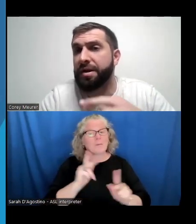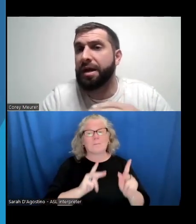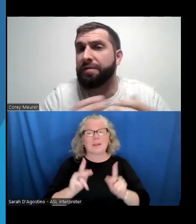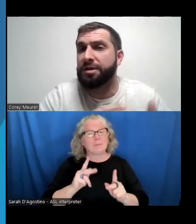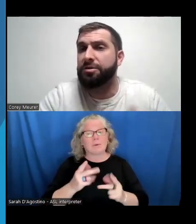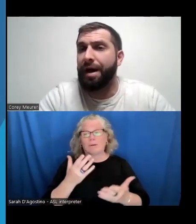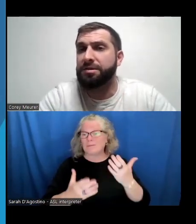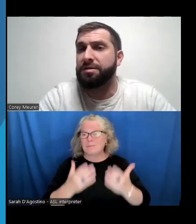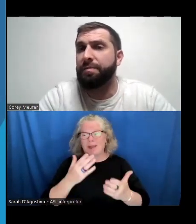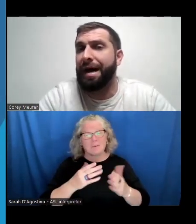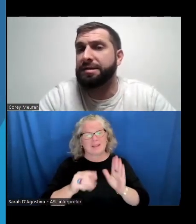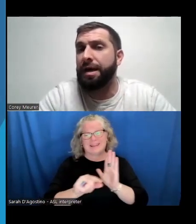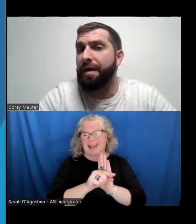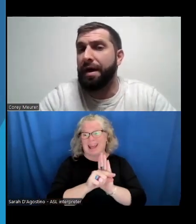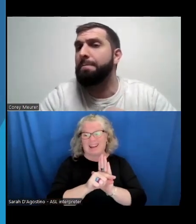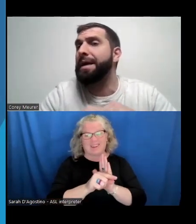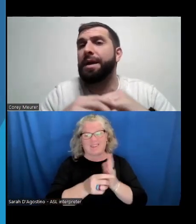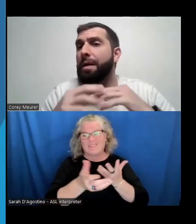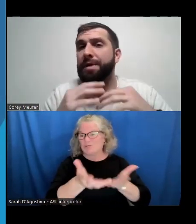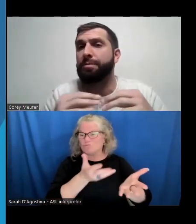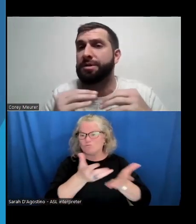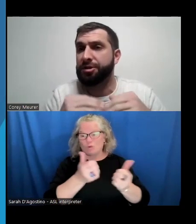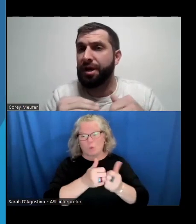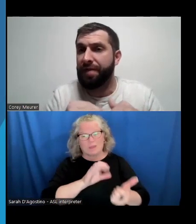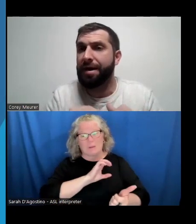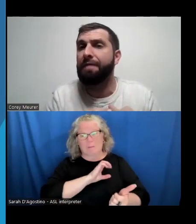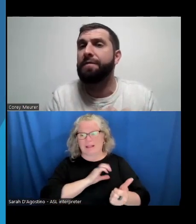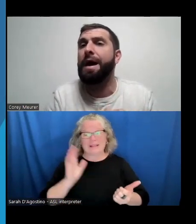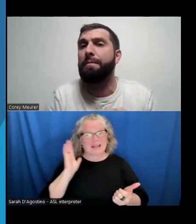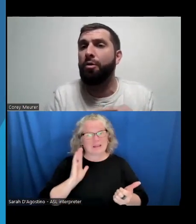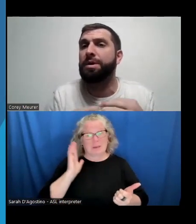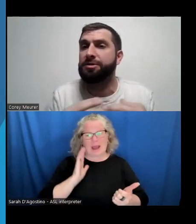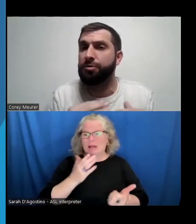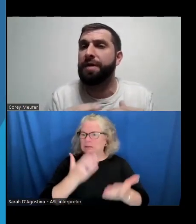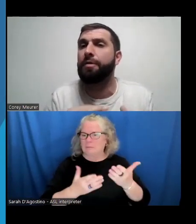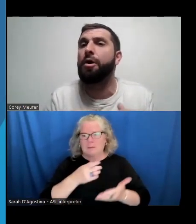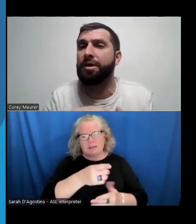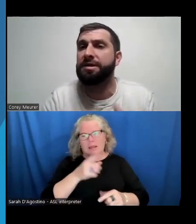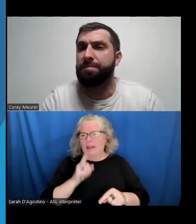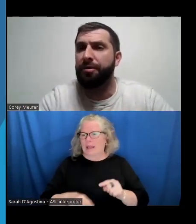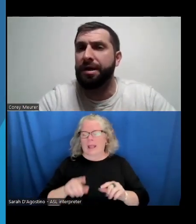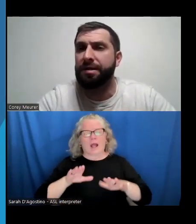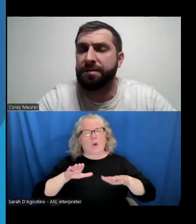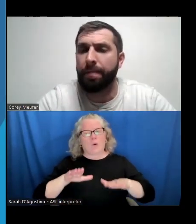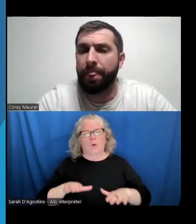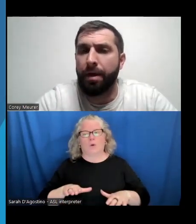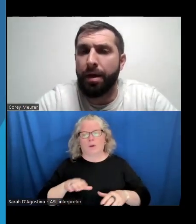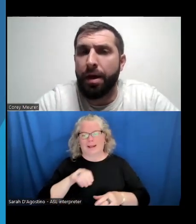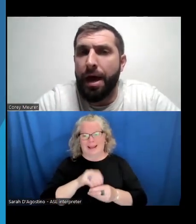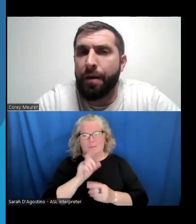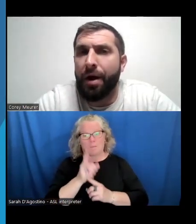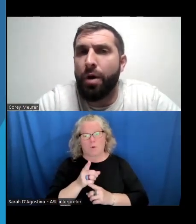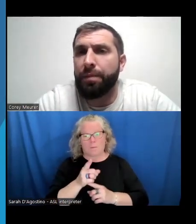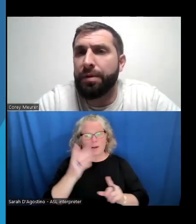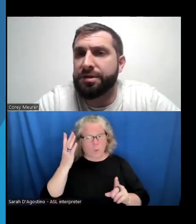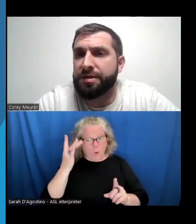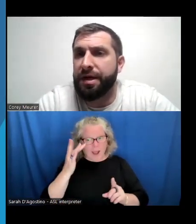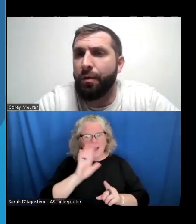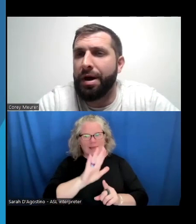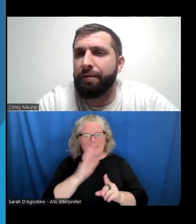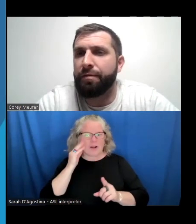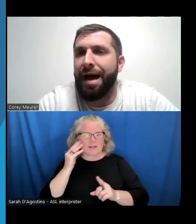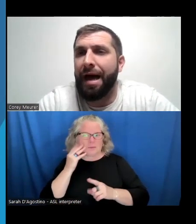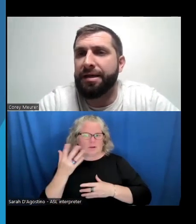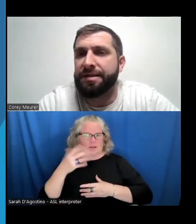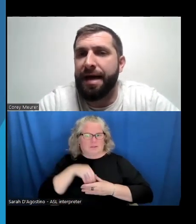police or had negative interactions in the past, they might not be able to shut that off in that moment due to their own experience. And what I want people to